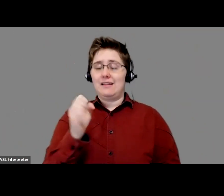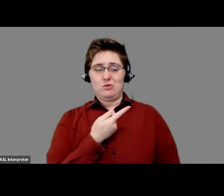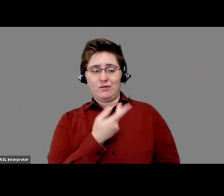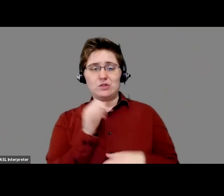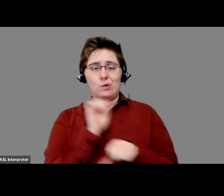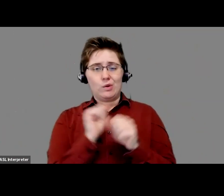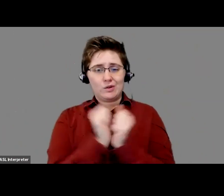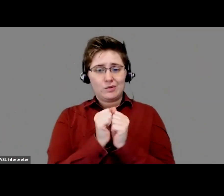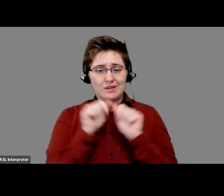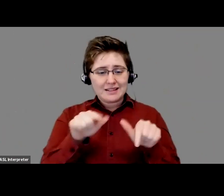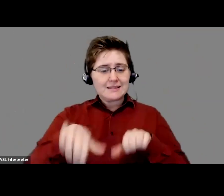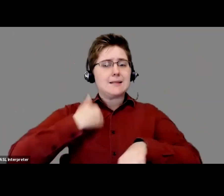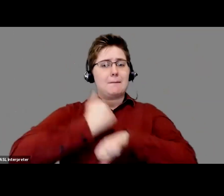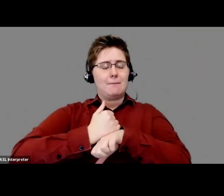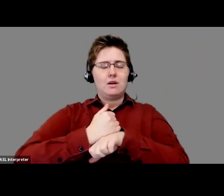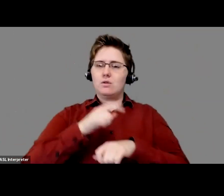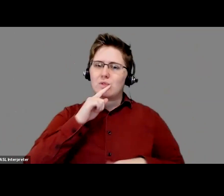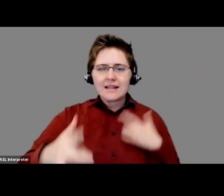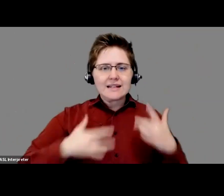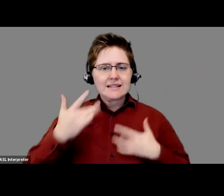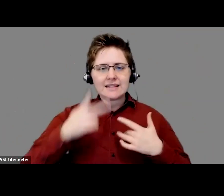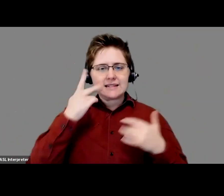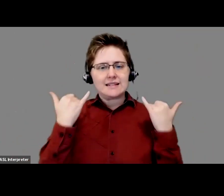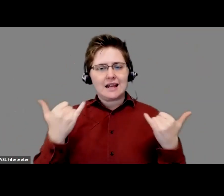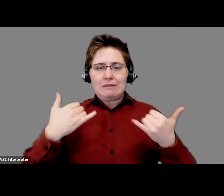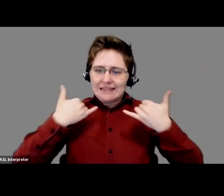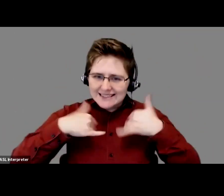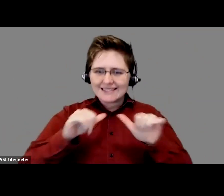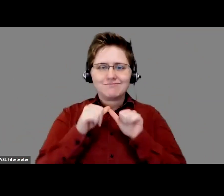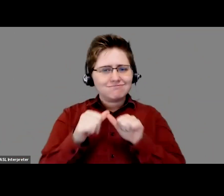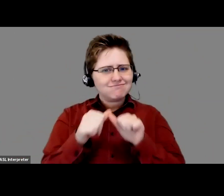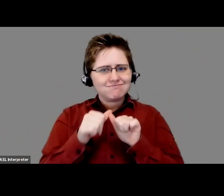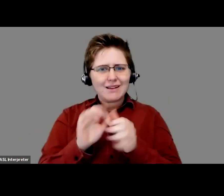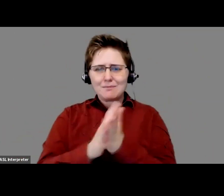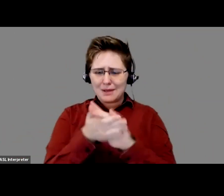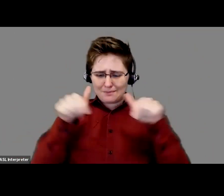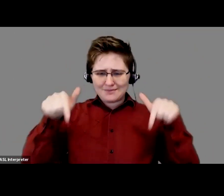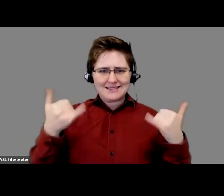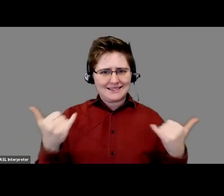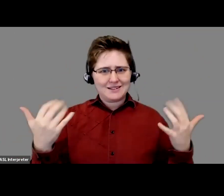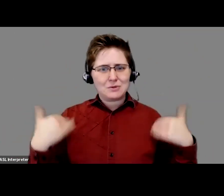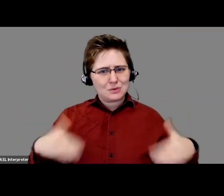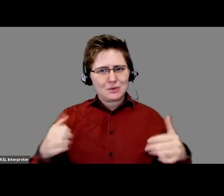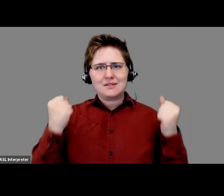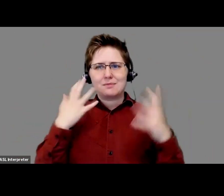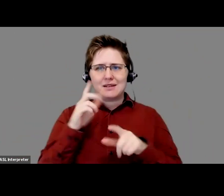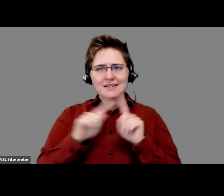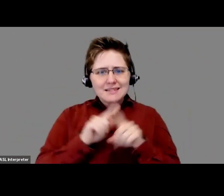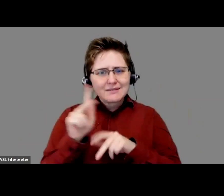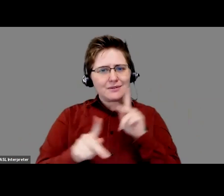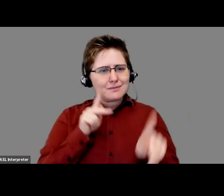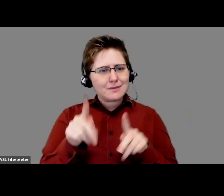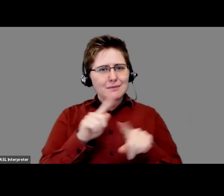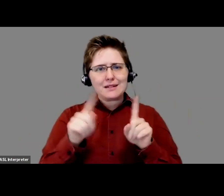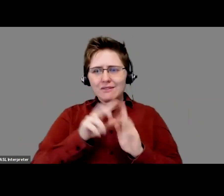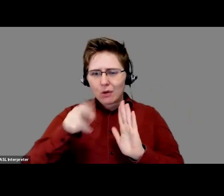this together, and it's so exciting to see that it's still going on and what it has become, and how many different people in